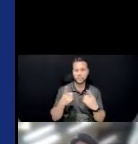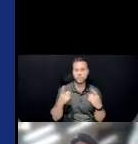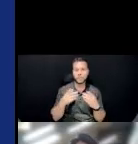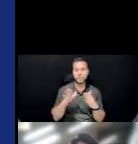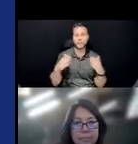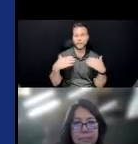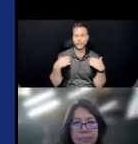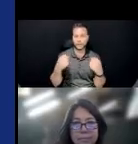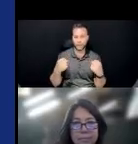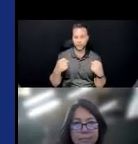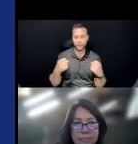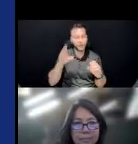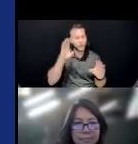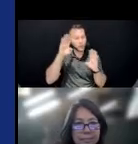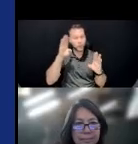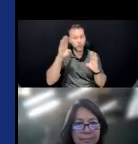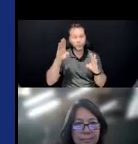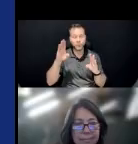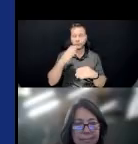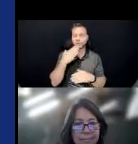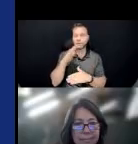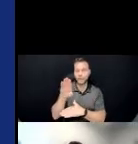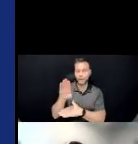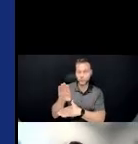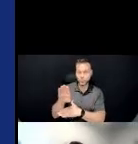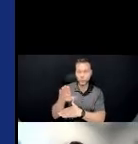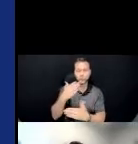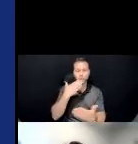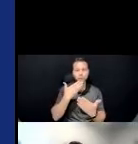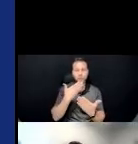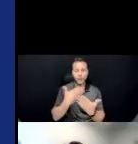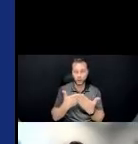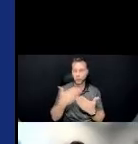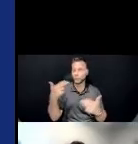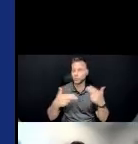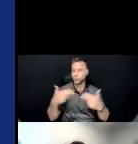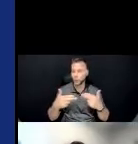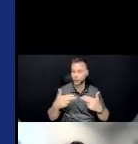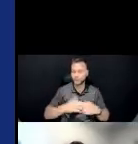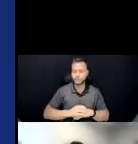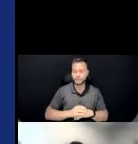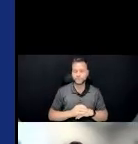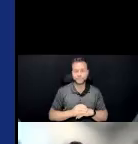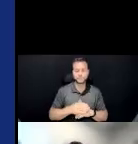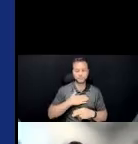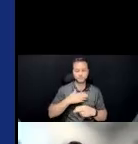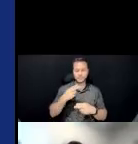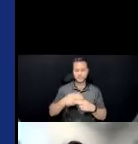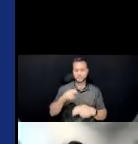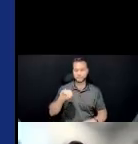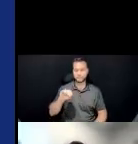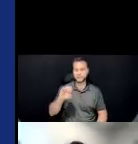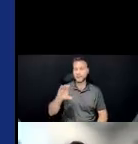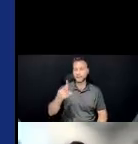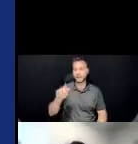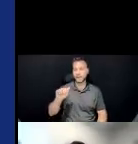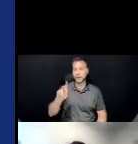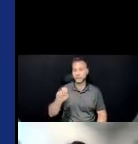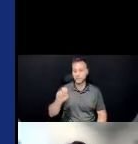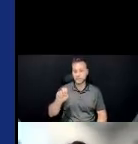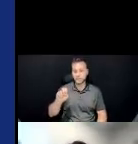Good afternoon, everyone. Thanks for being here. As Kathleen said, my name is McCain Scharf. I am